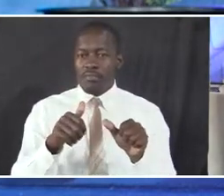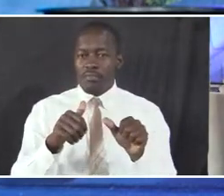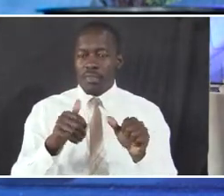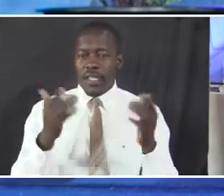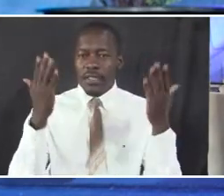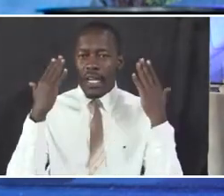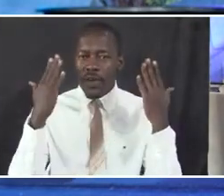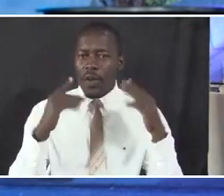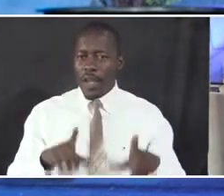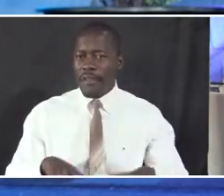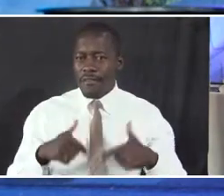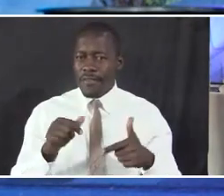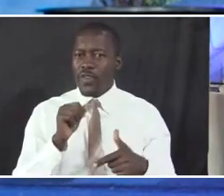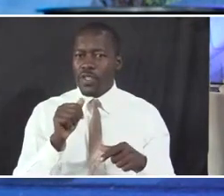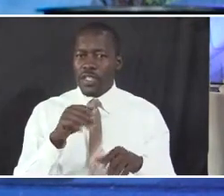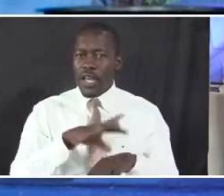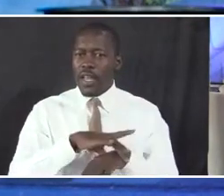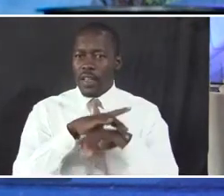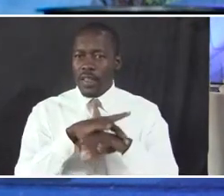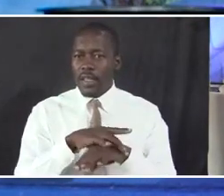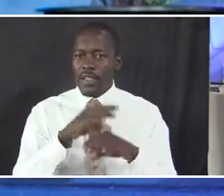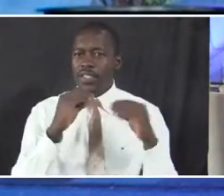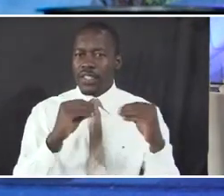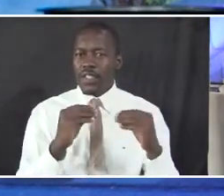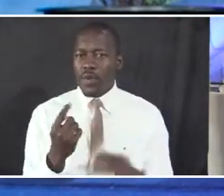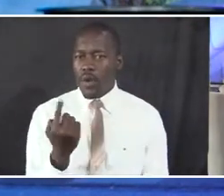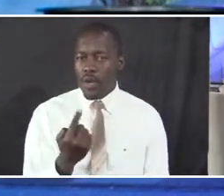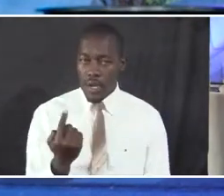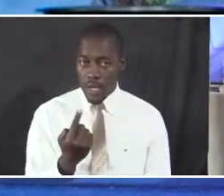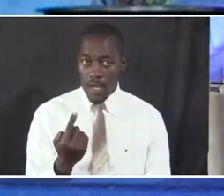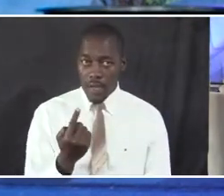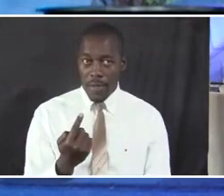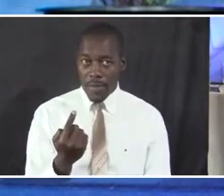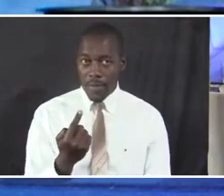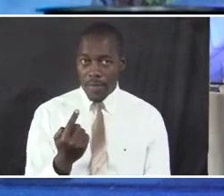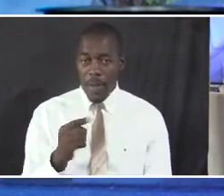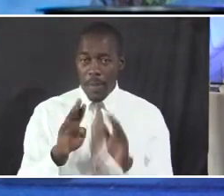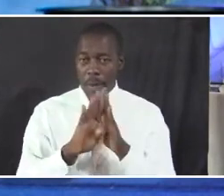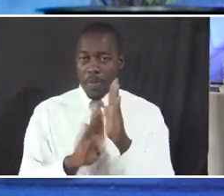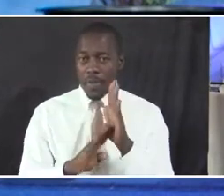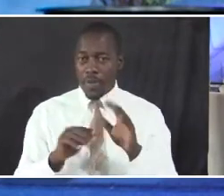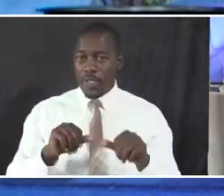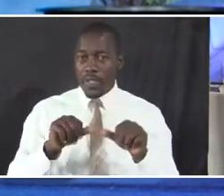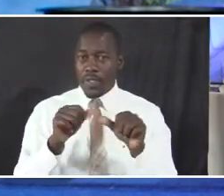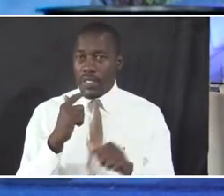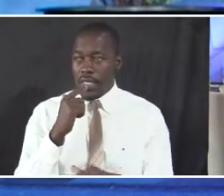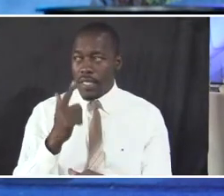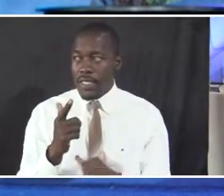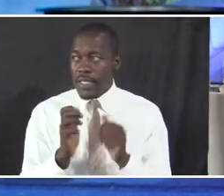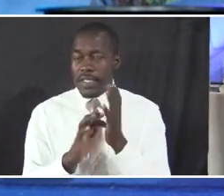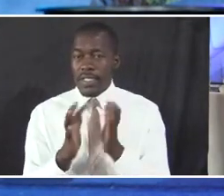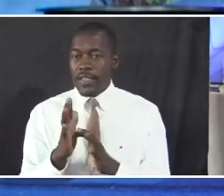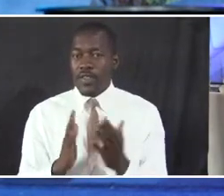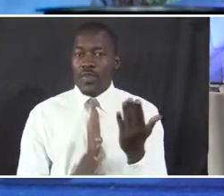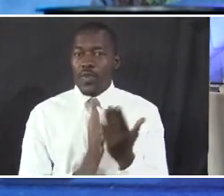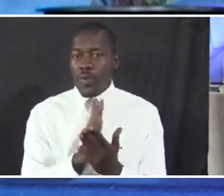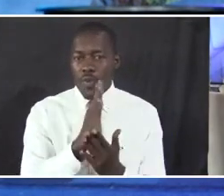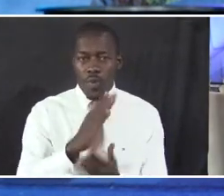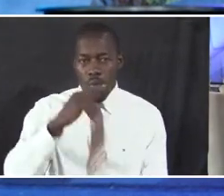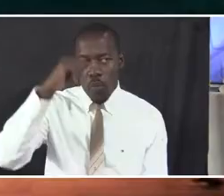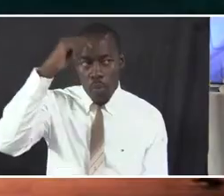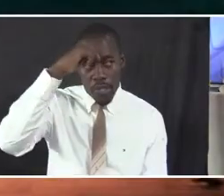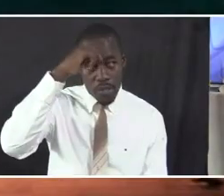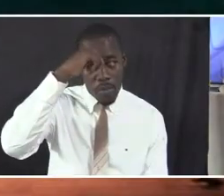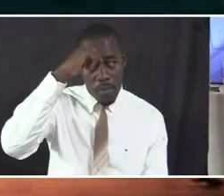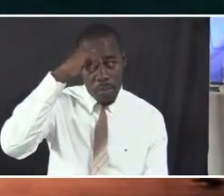life here. That's why you read here, it says that Christ grew up in wisdom and in stature in